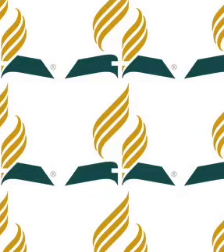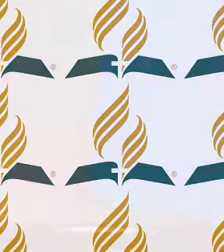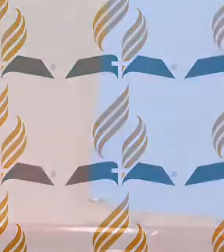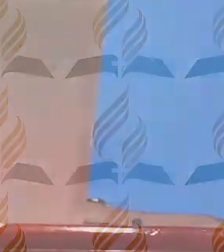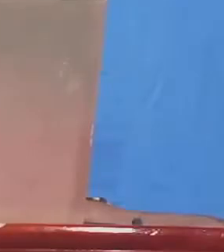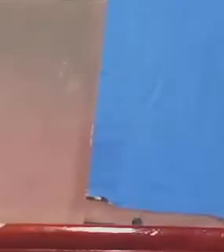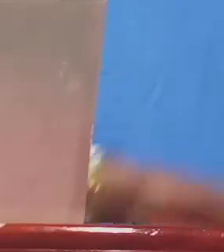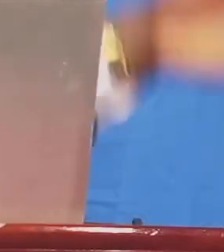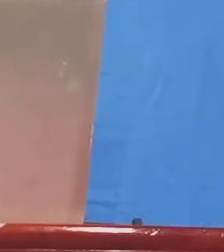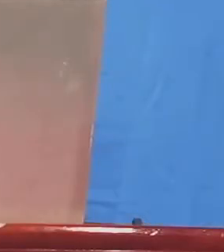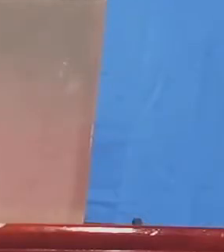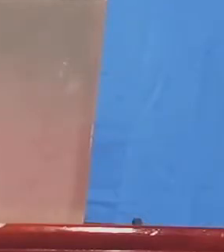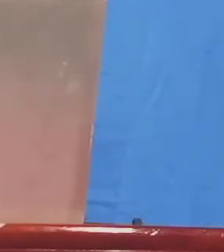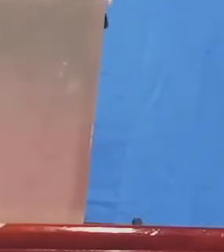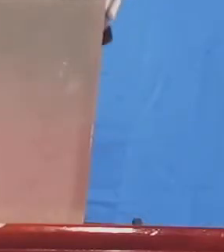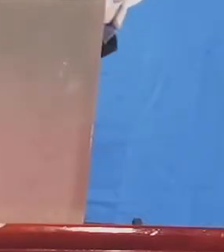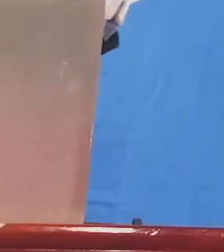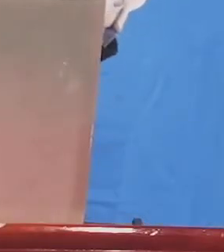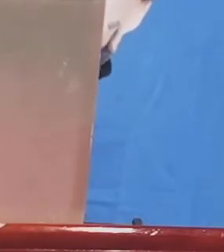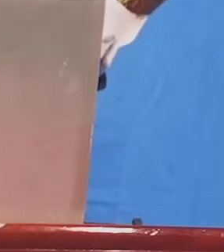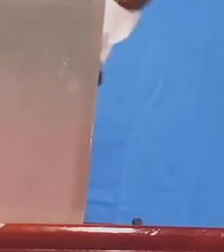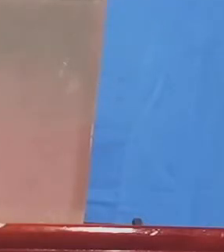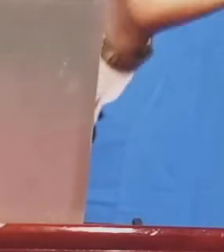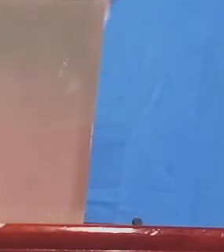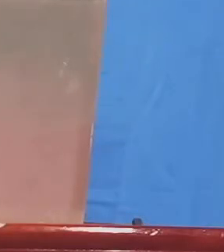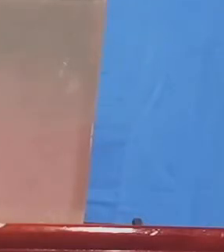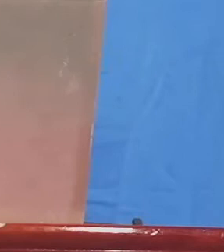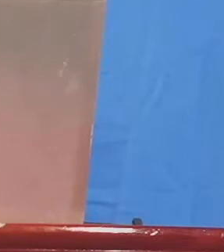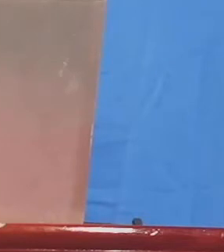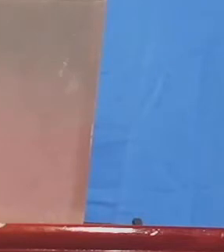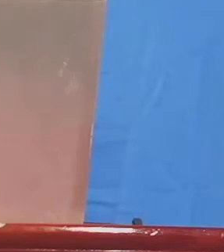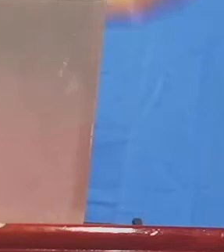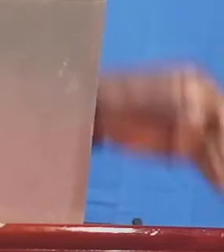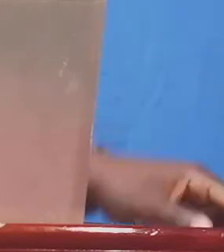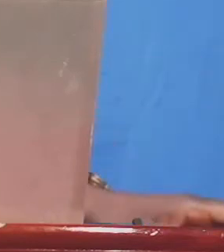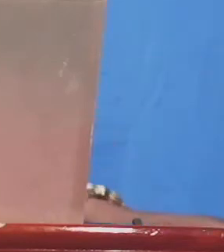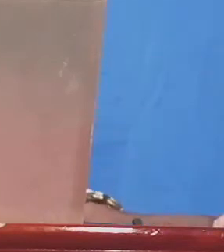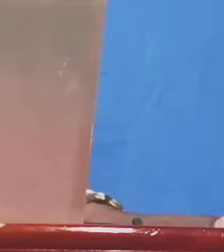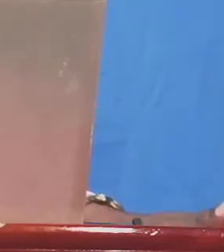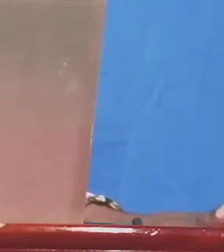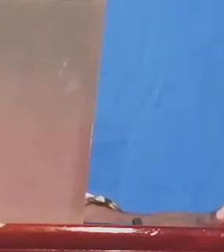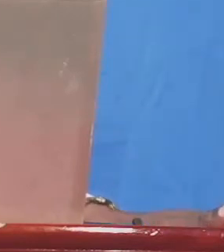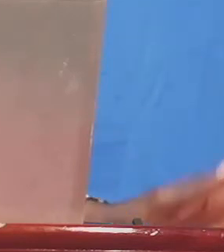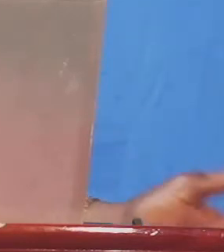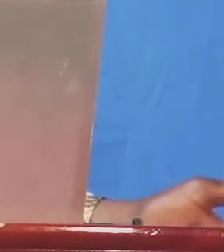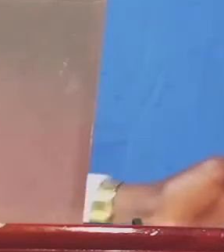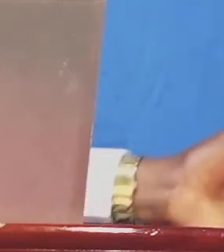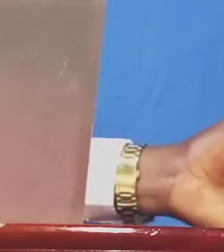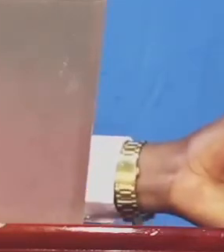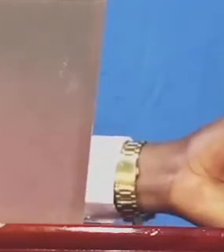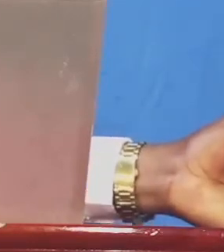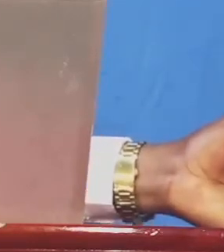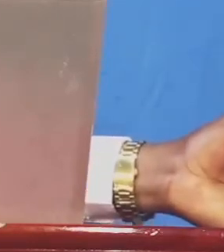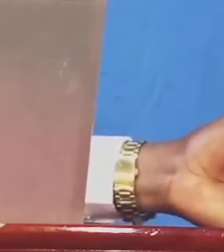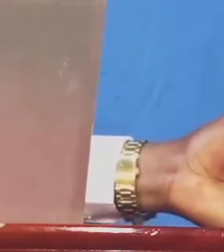with him. Like the moon, I will fade, and like the star, I will rise again. And though I